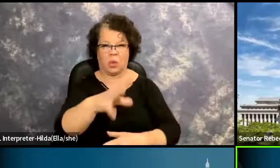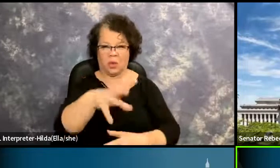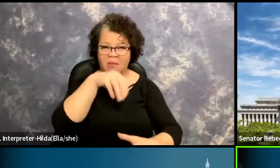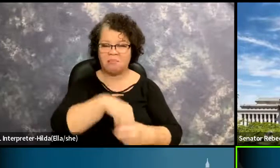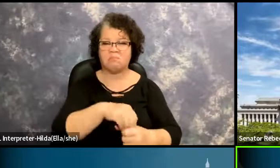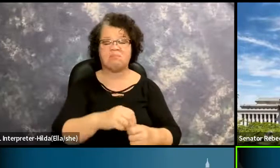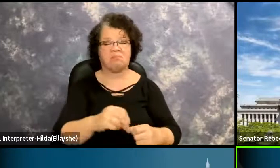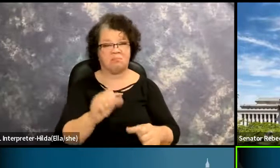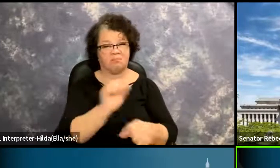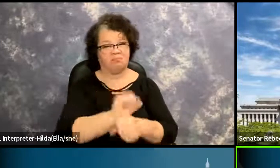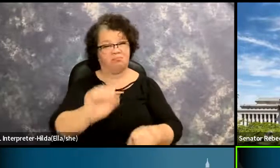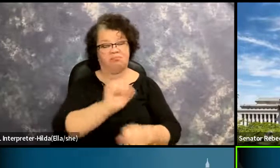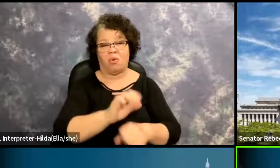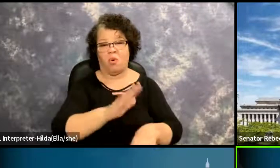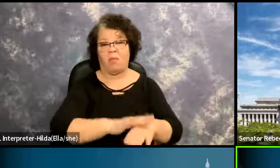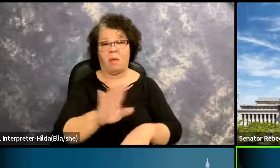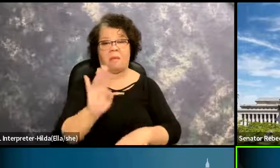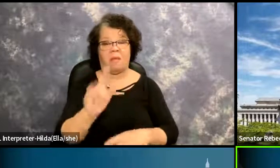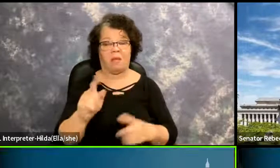year.